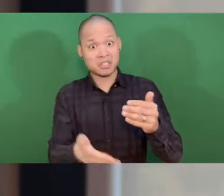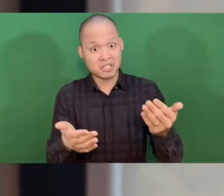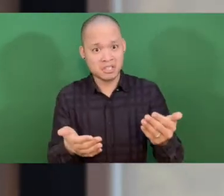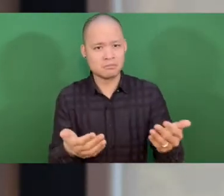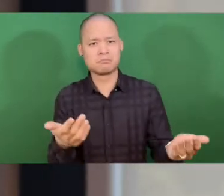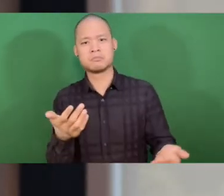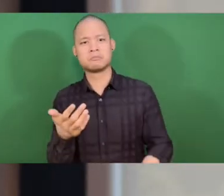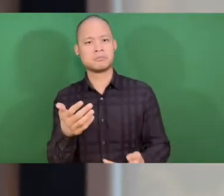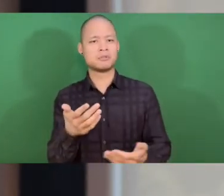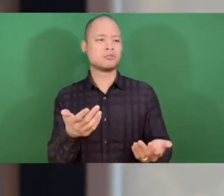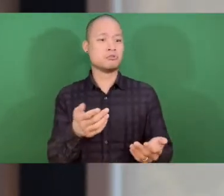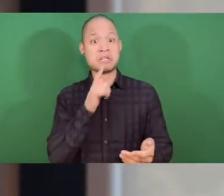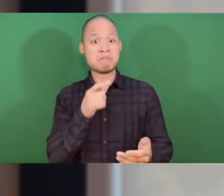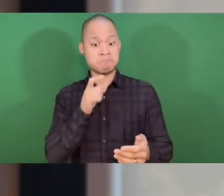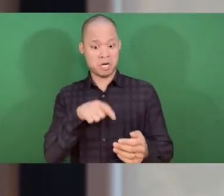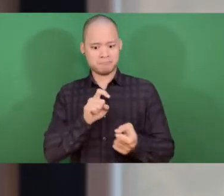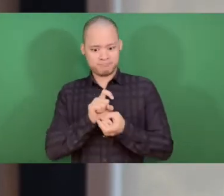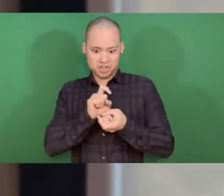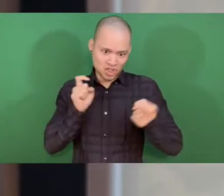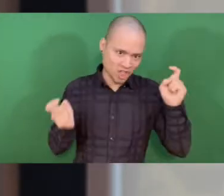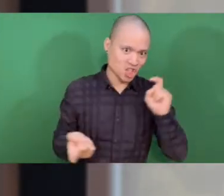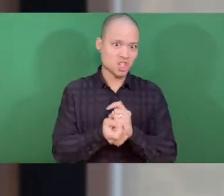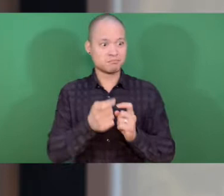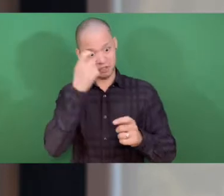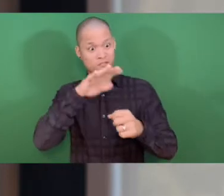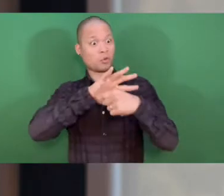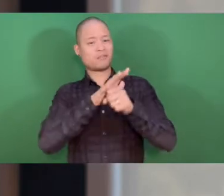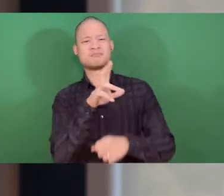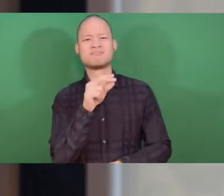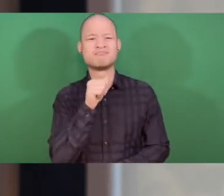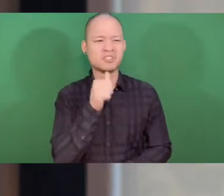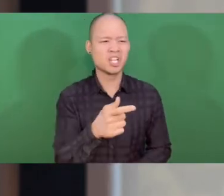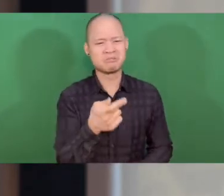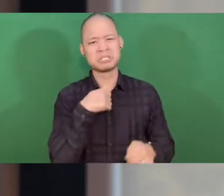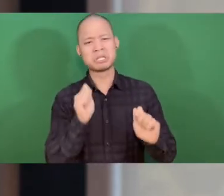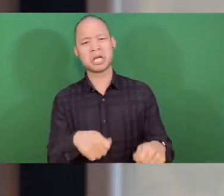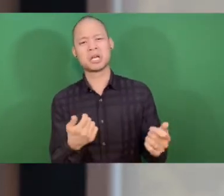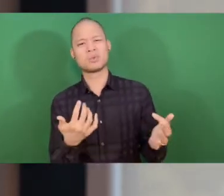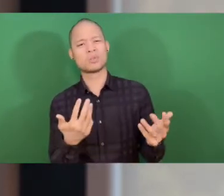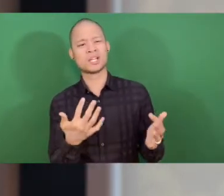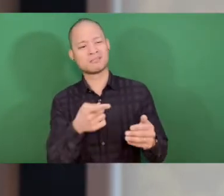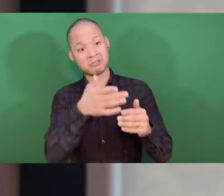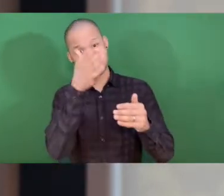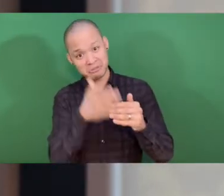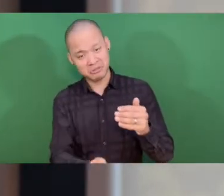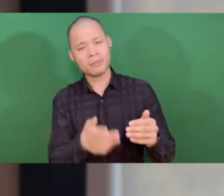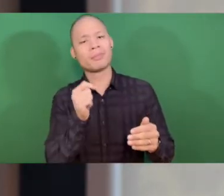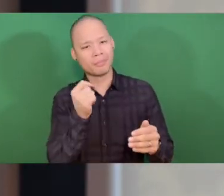really commit to, you know, making any changes for COVID. I can just wait, and then I'll be, you know, I'll get to